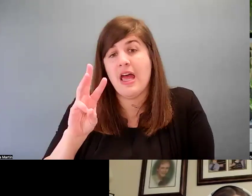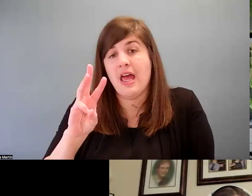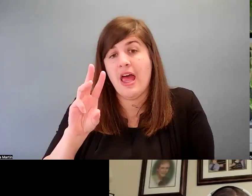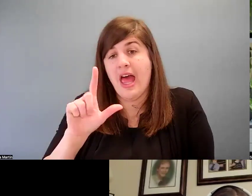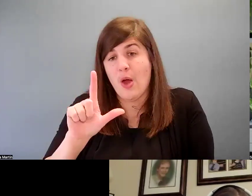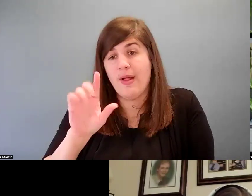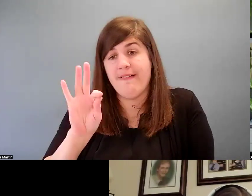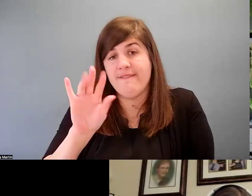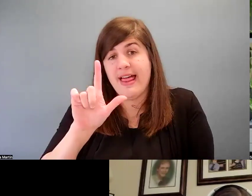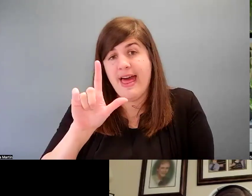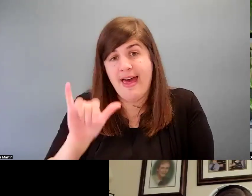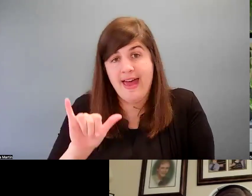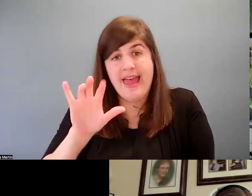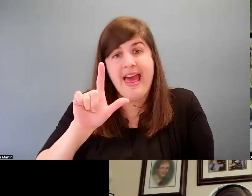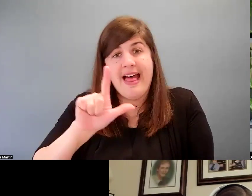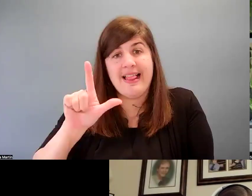owlflyllc.com. That's